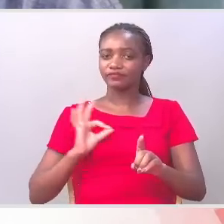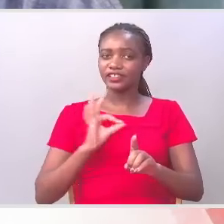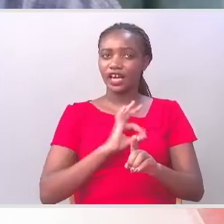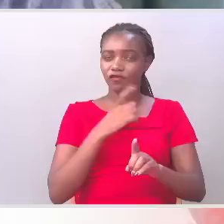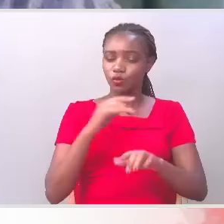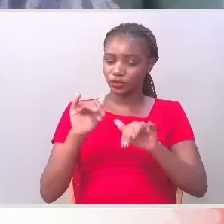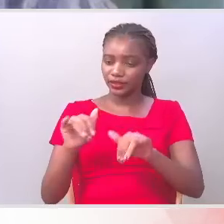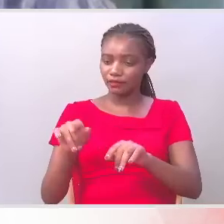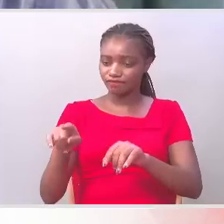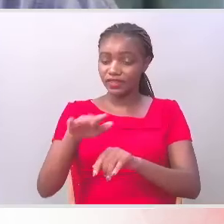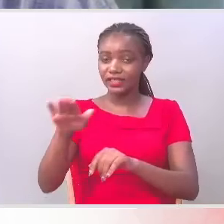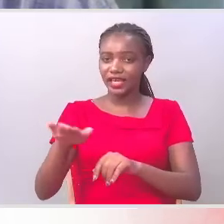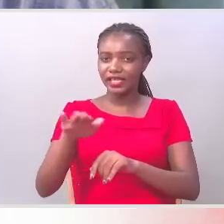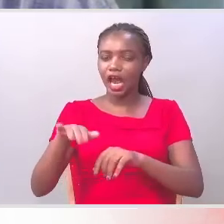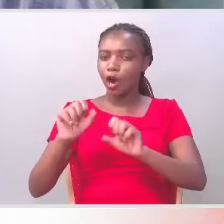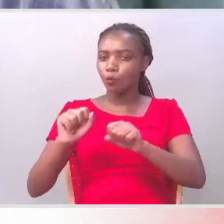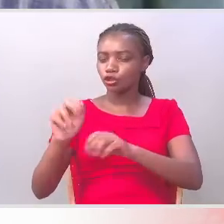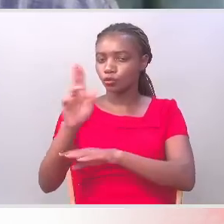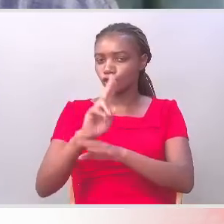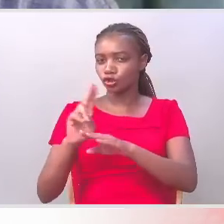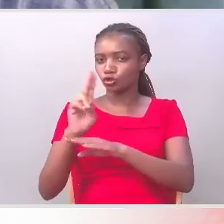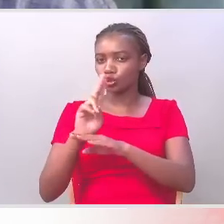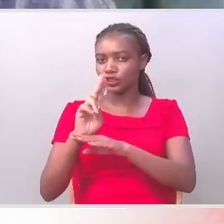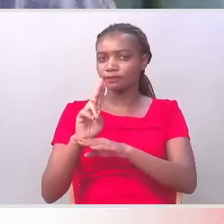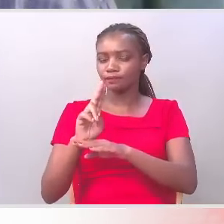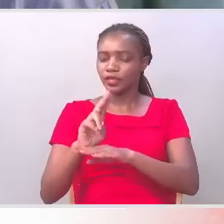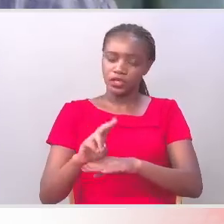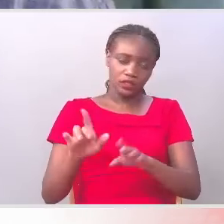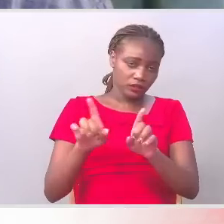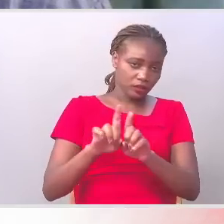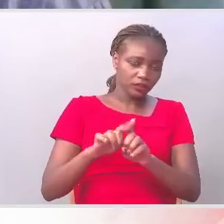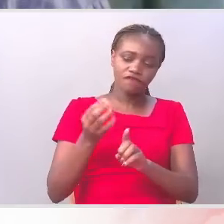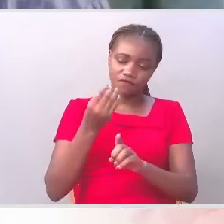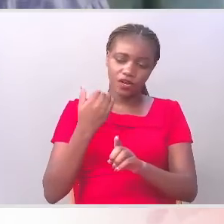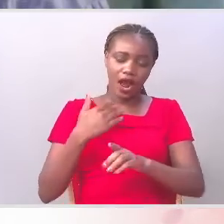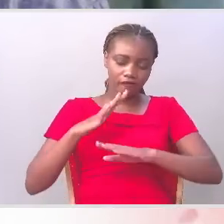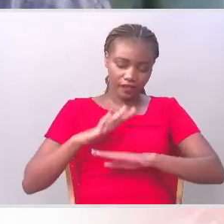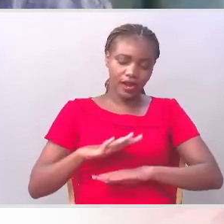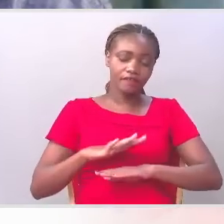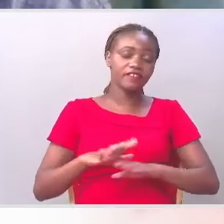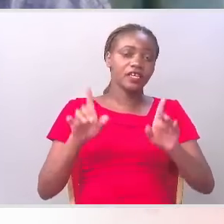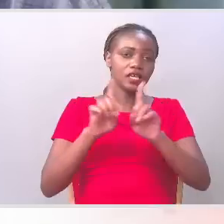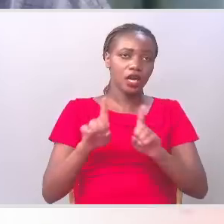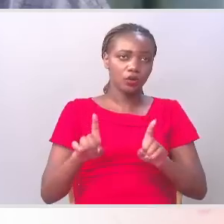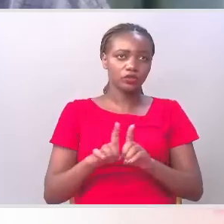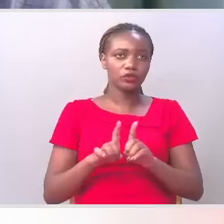in this area are well fed, and also they